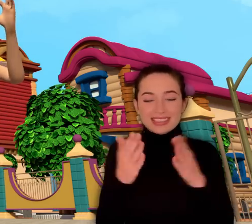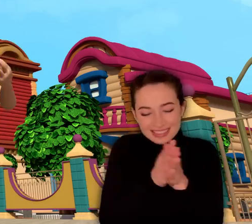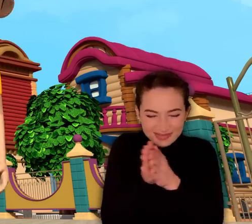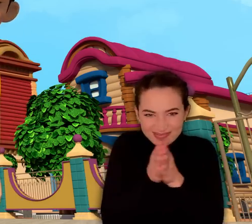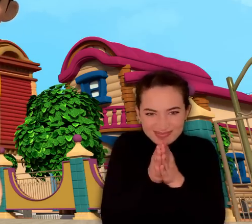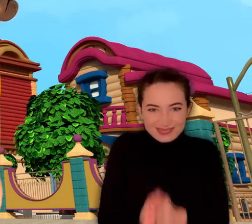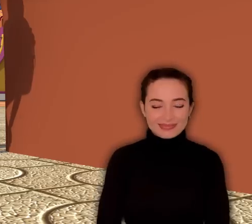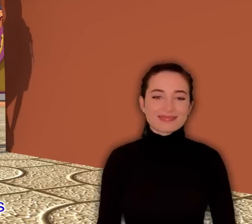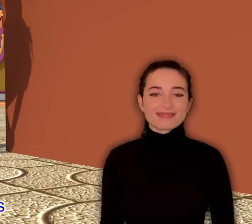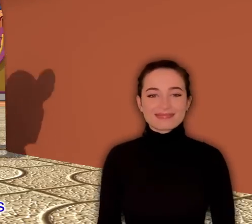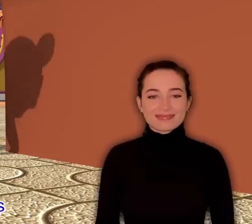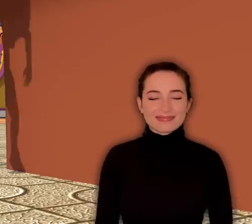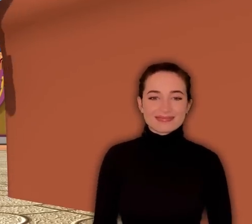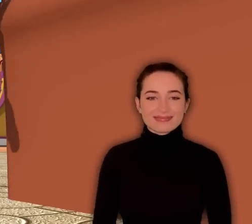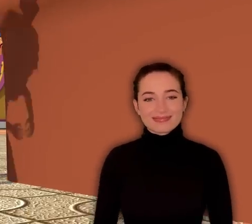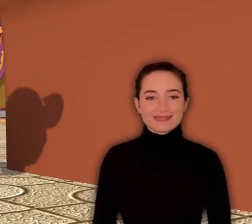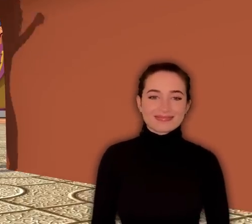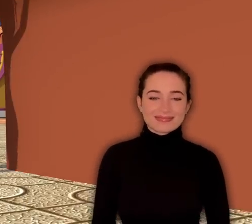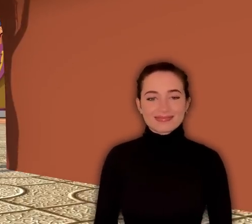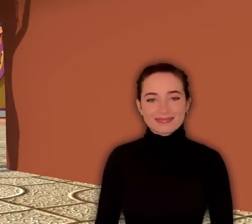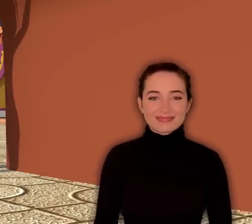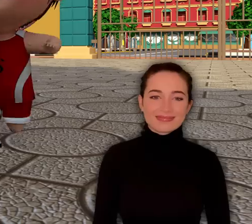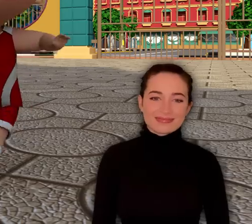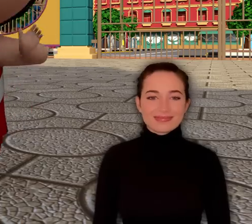with happiness it was creepers